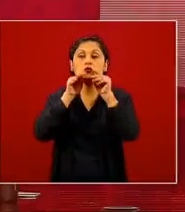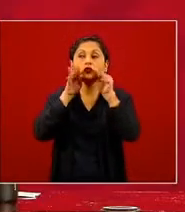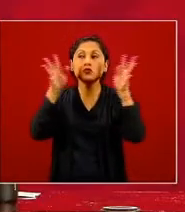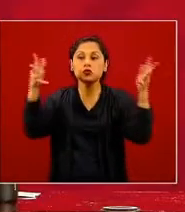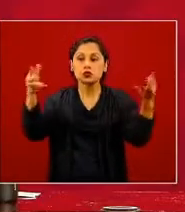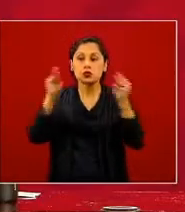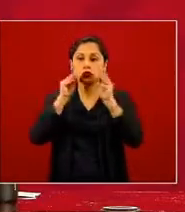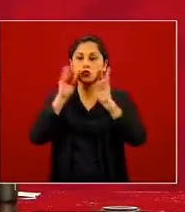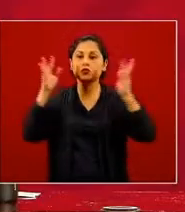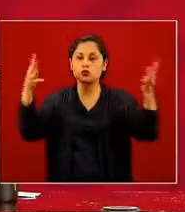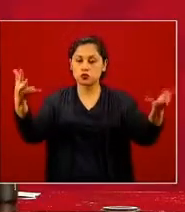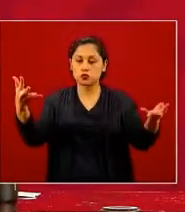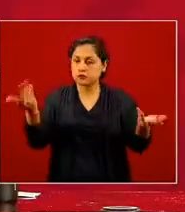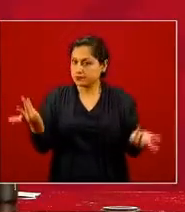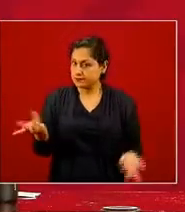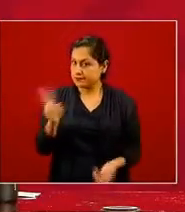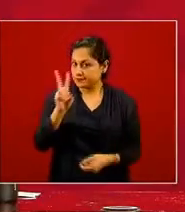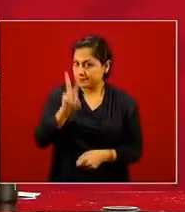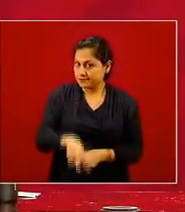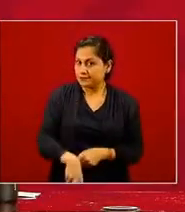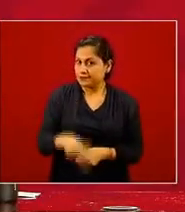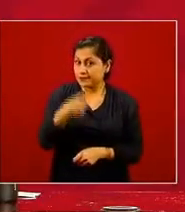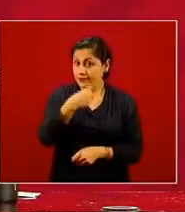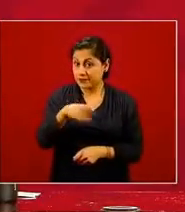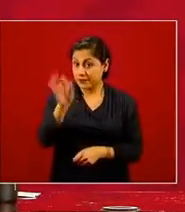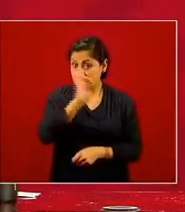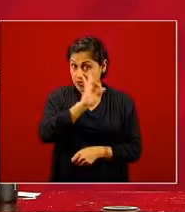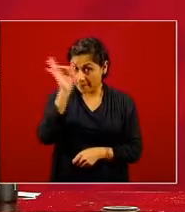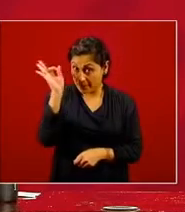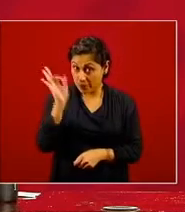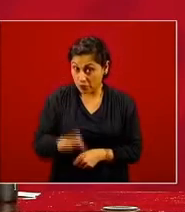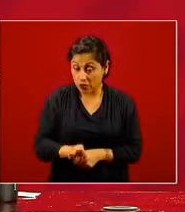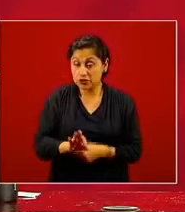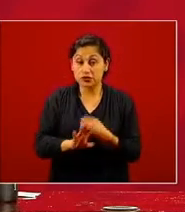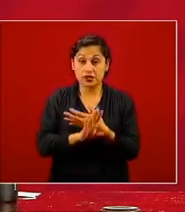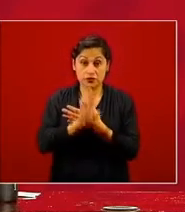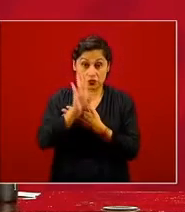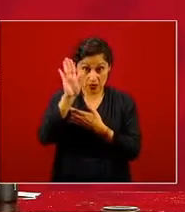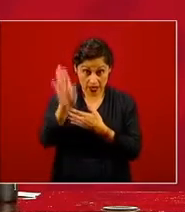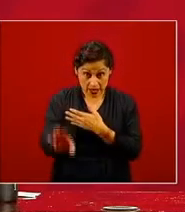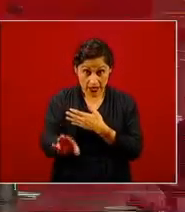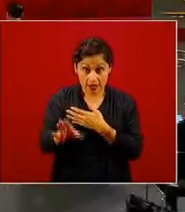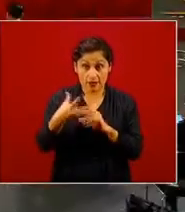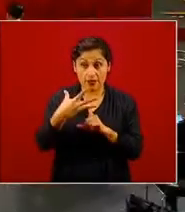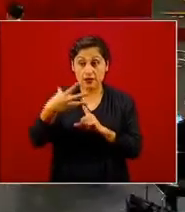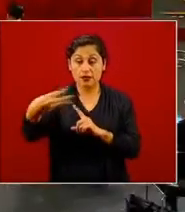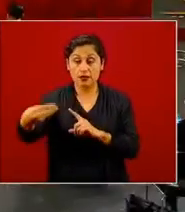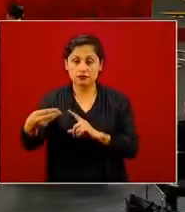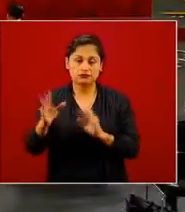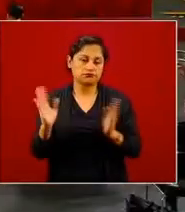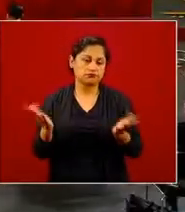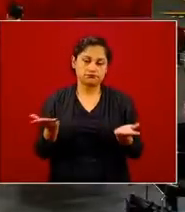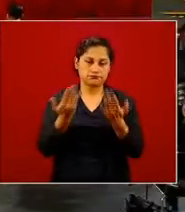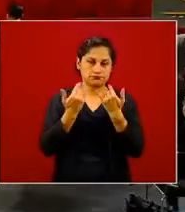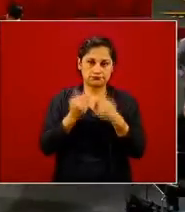chance that some of the air might come out along with some germs. So this is not a